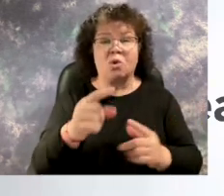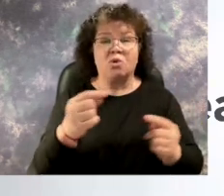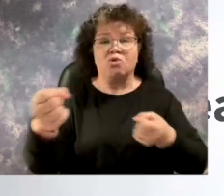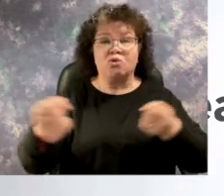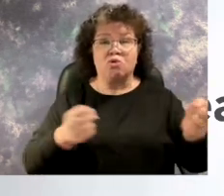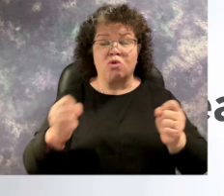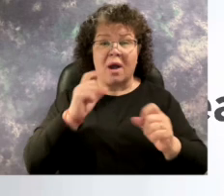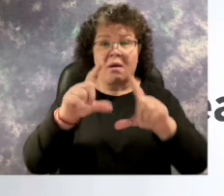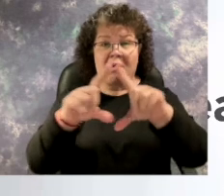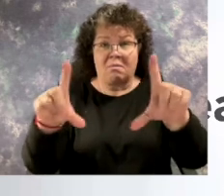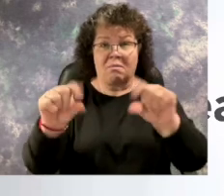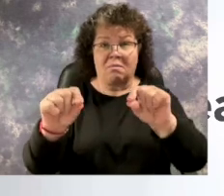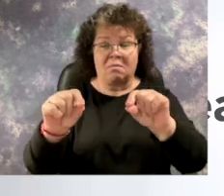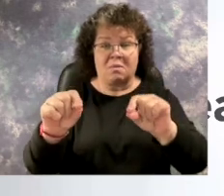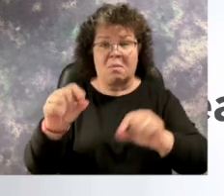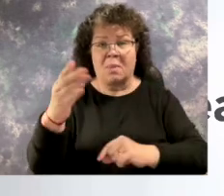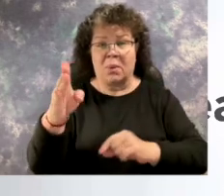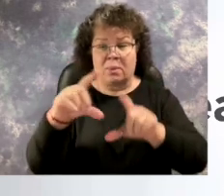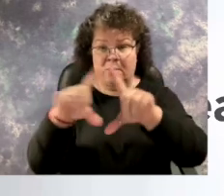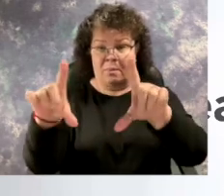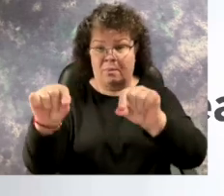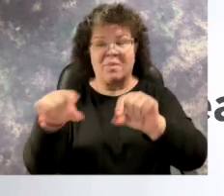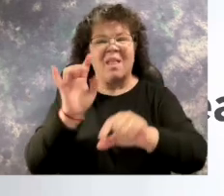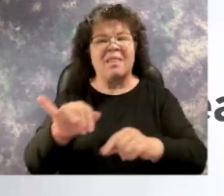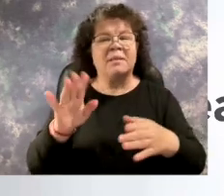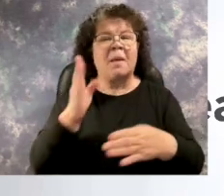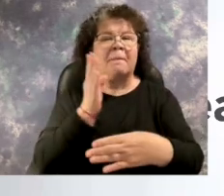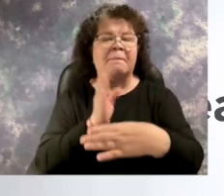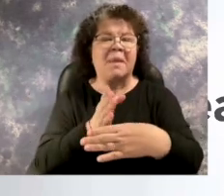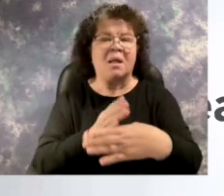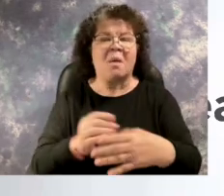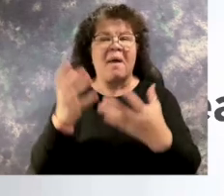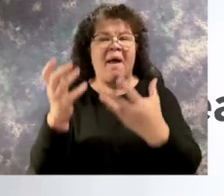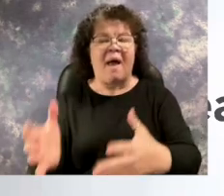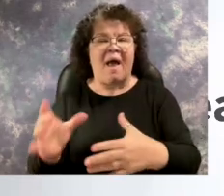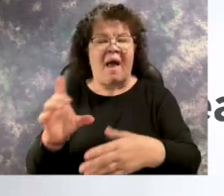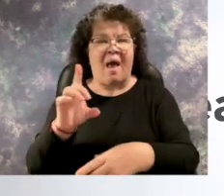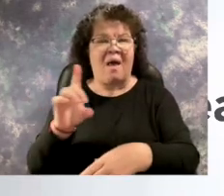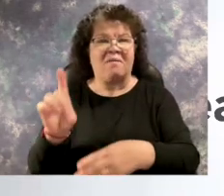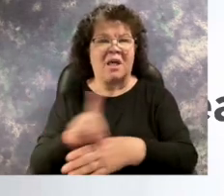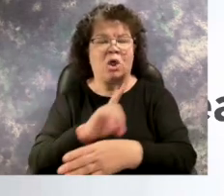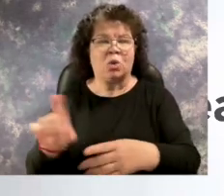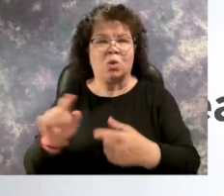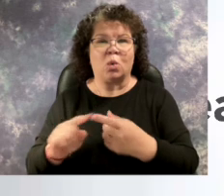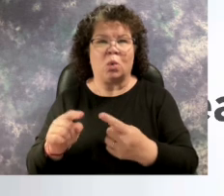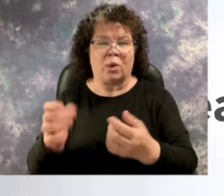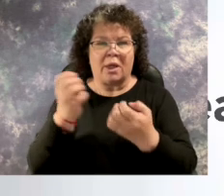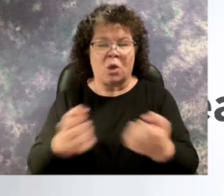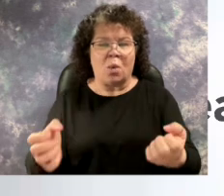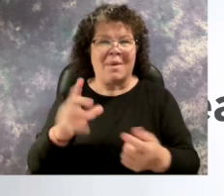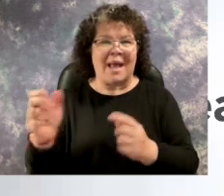This gets you to our medium and heavy duty on and off-road vehicles and equipment incentive